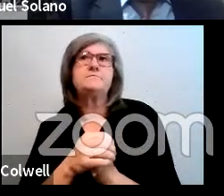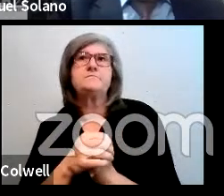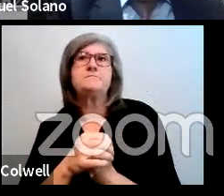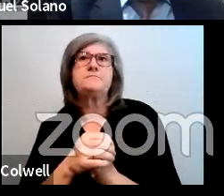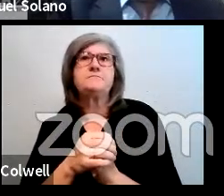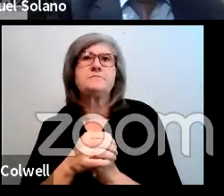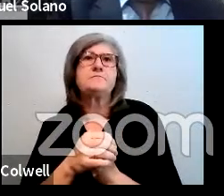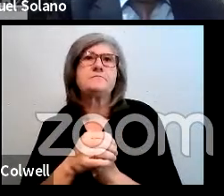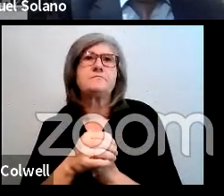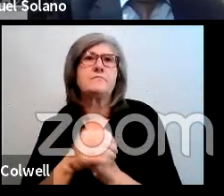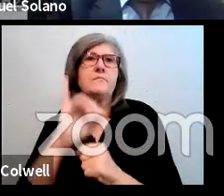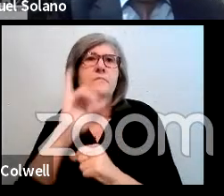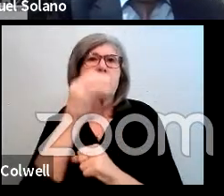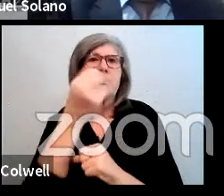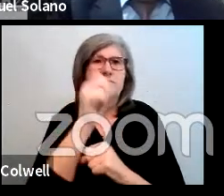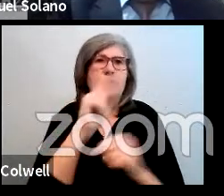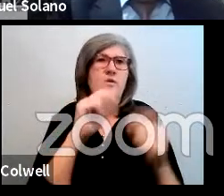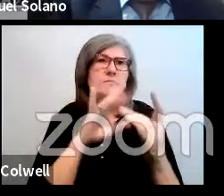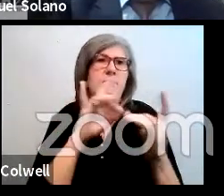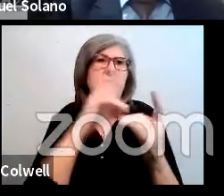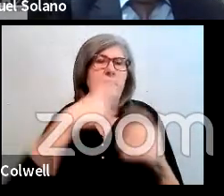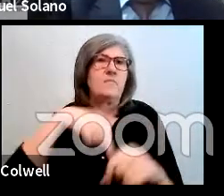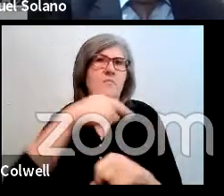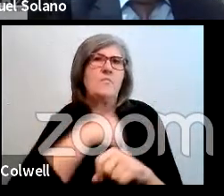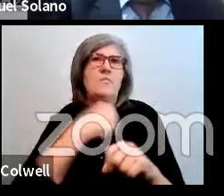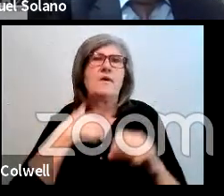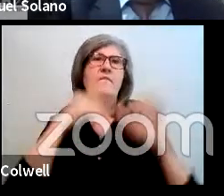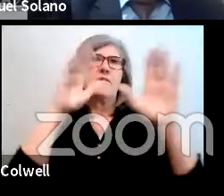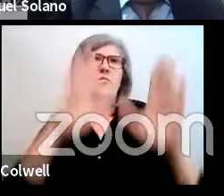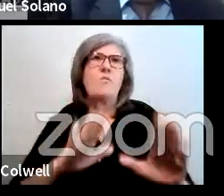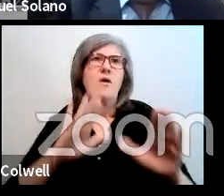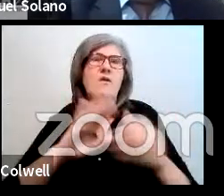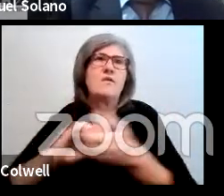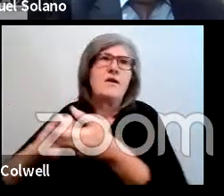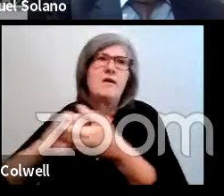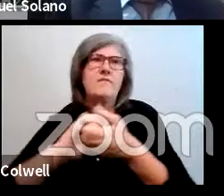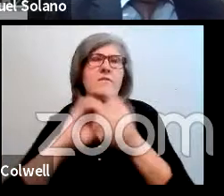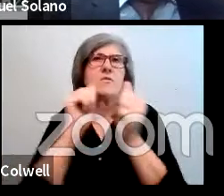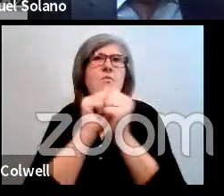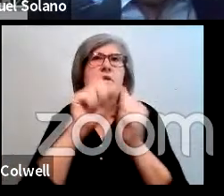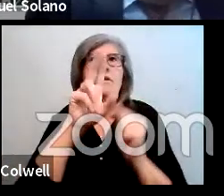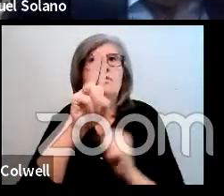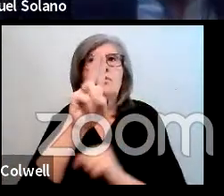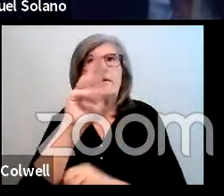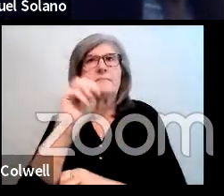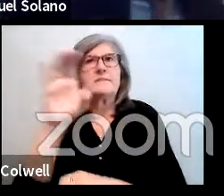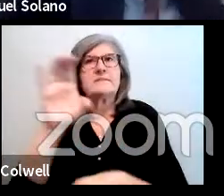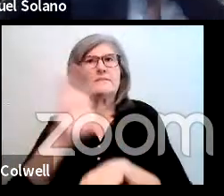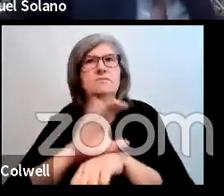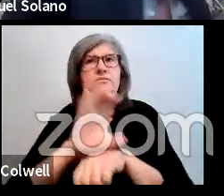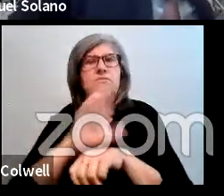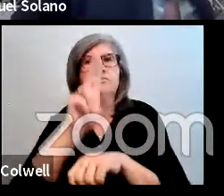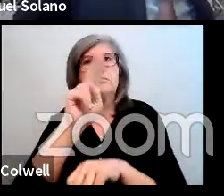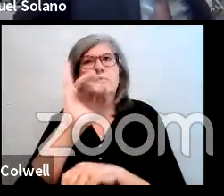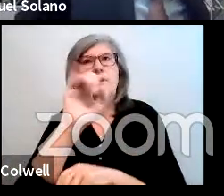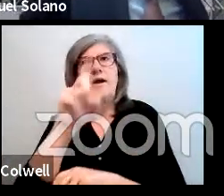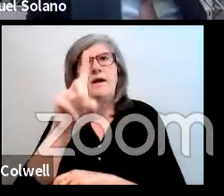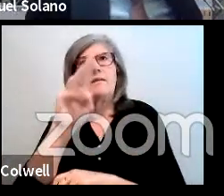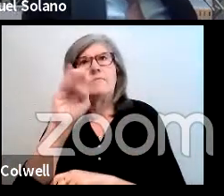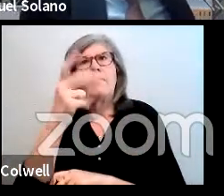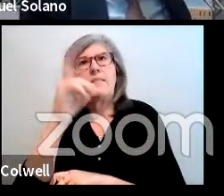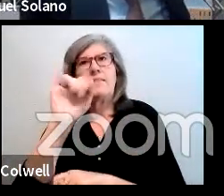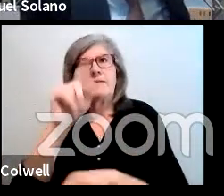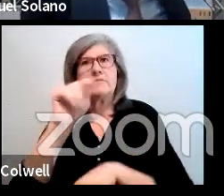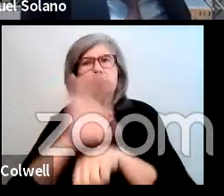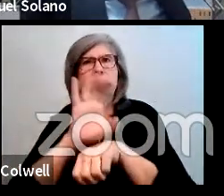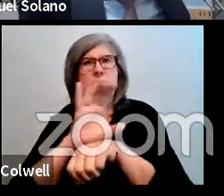Yeah, we have a great collaborative effort with the United Methodist Churches, and I think there are somewhere between 500 and 600